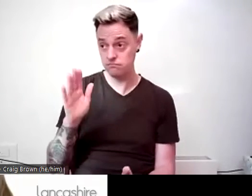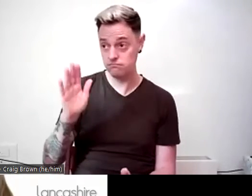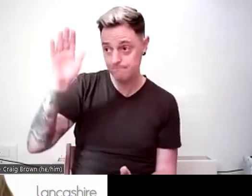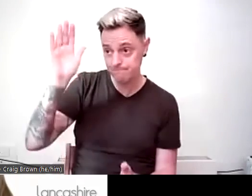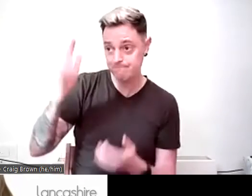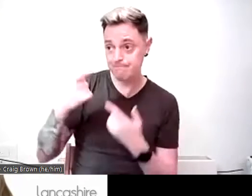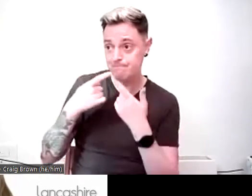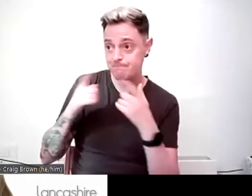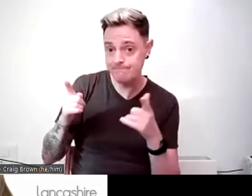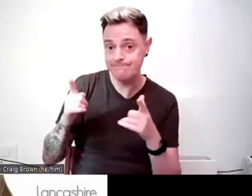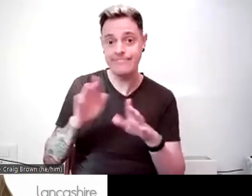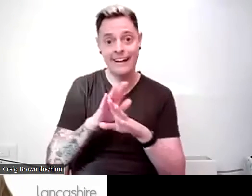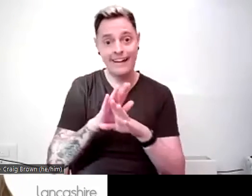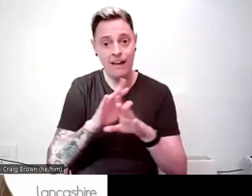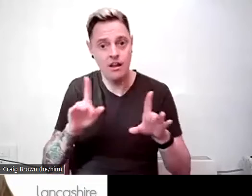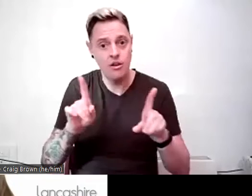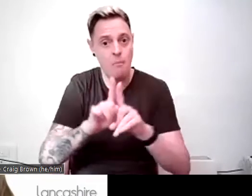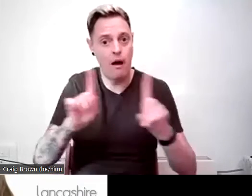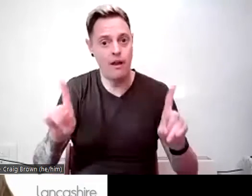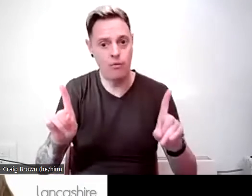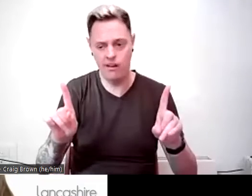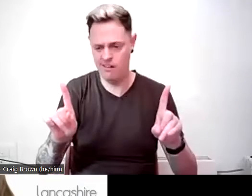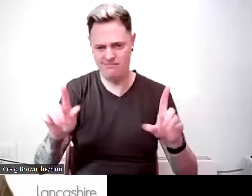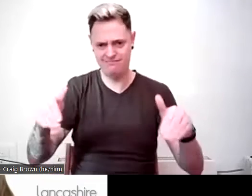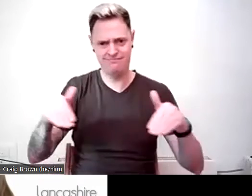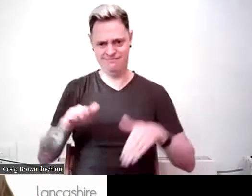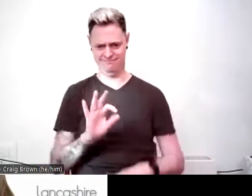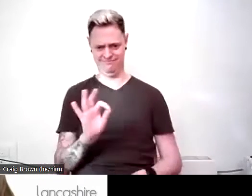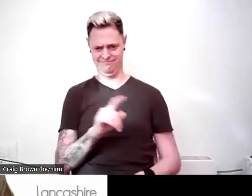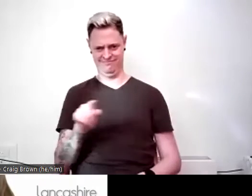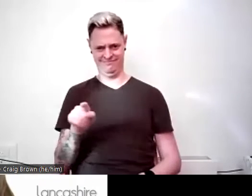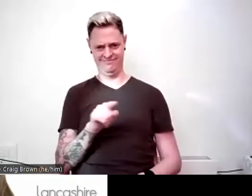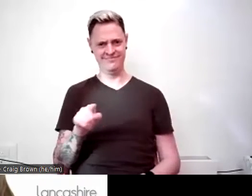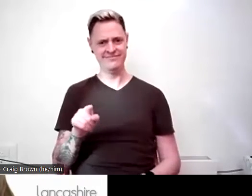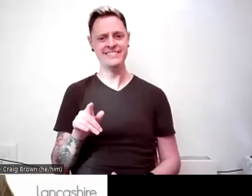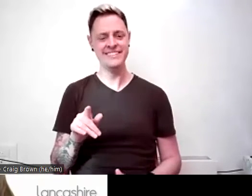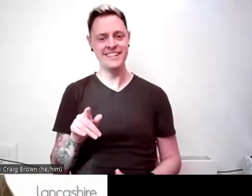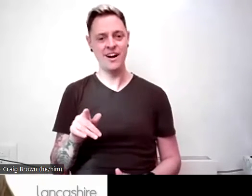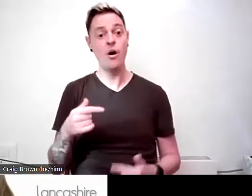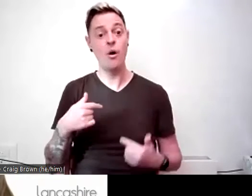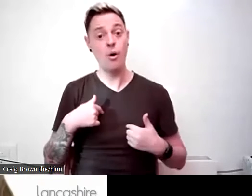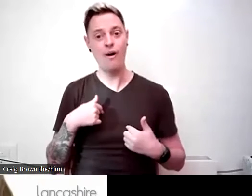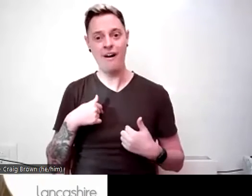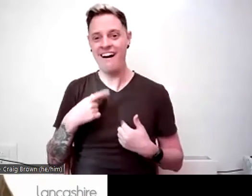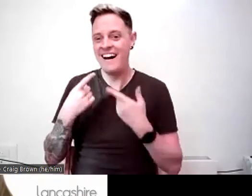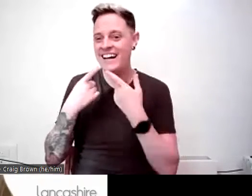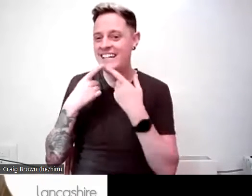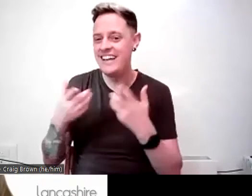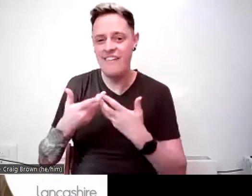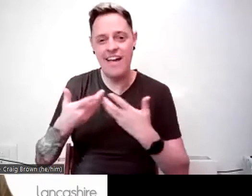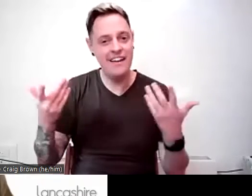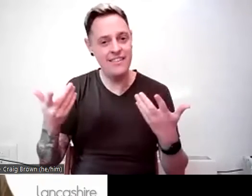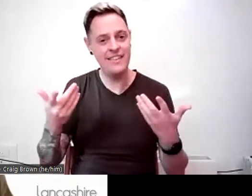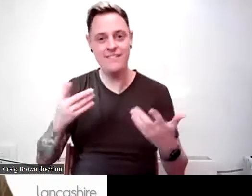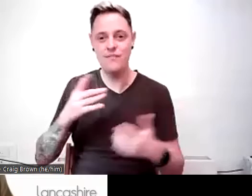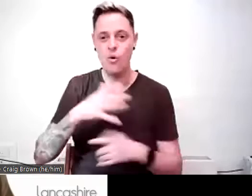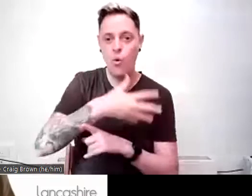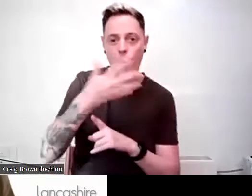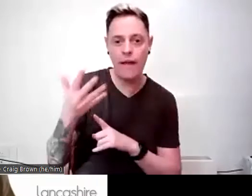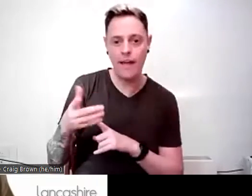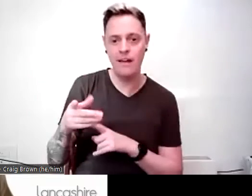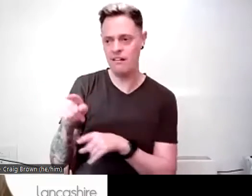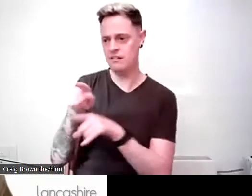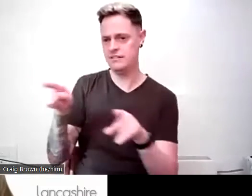people being non-binary, or kind of noticed people like shifting their seats when I like mention anything to do with being queer and things like